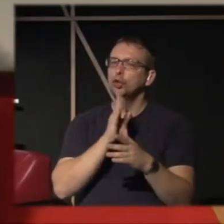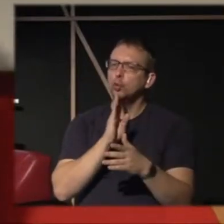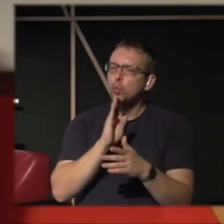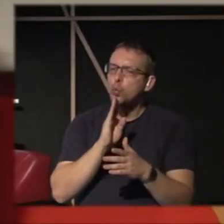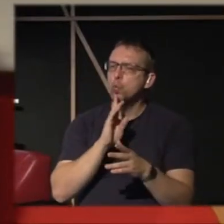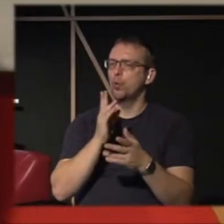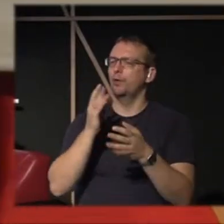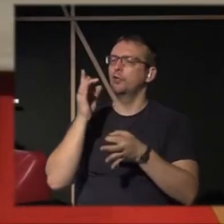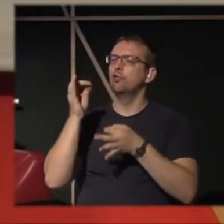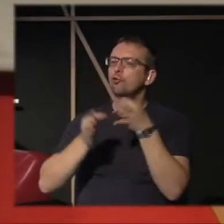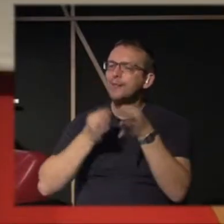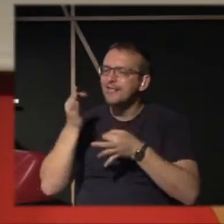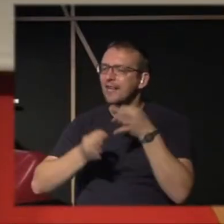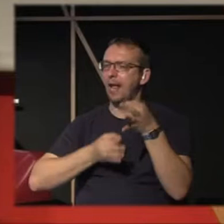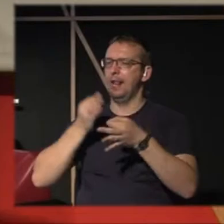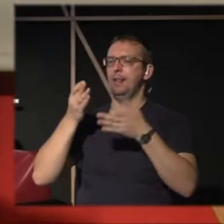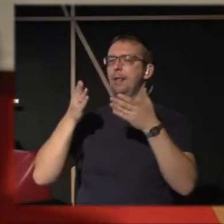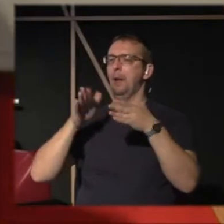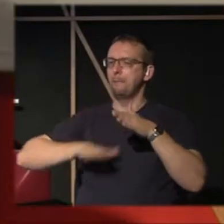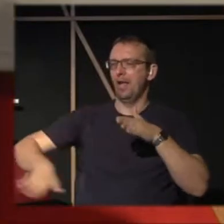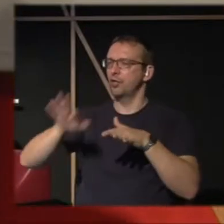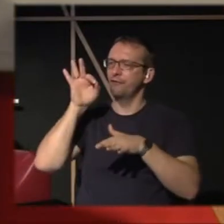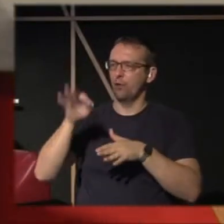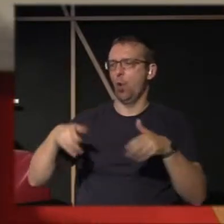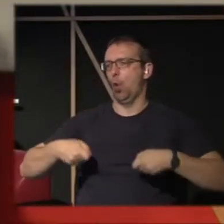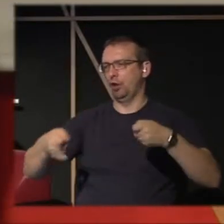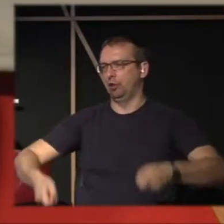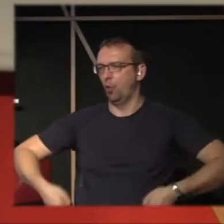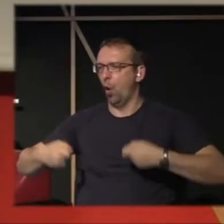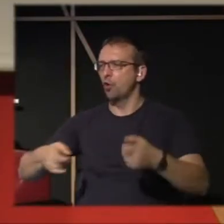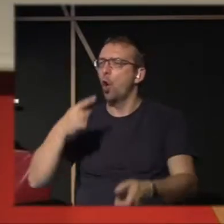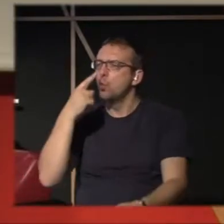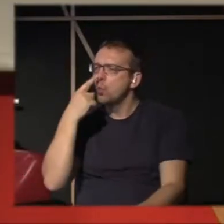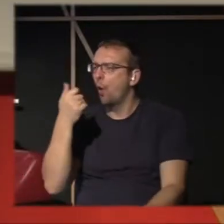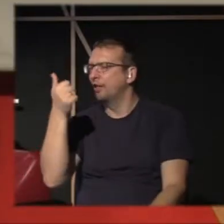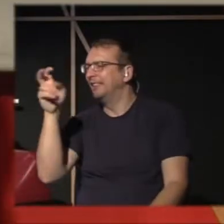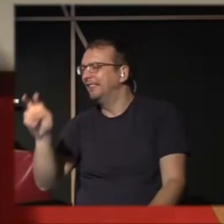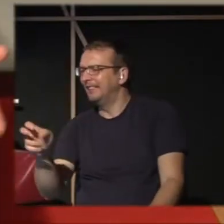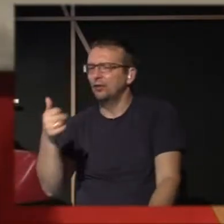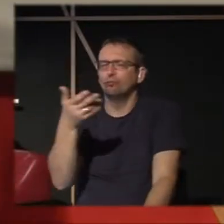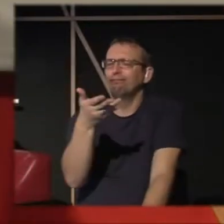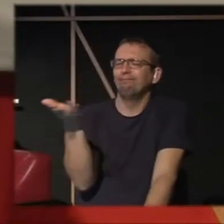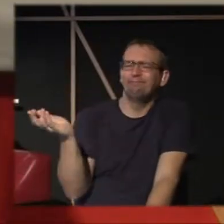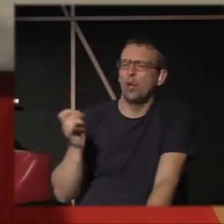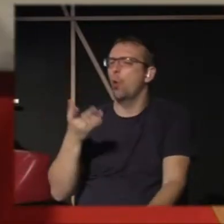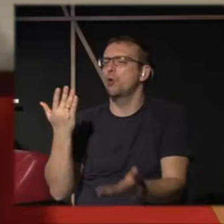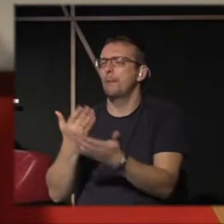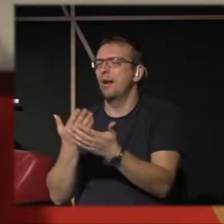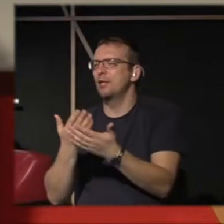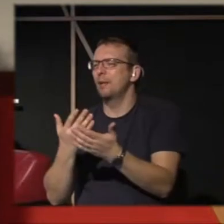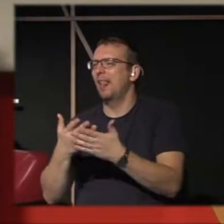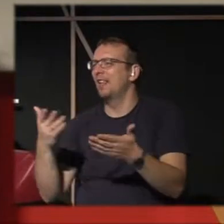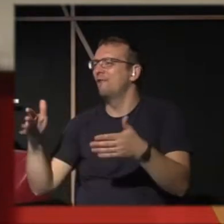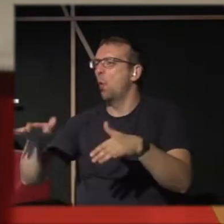stood throughout the game. And that painful experience from the disabled who went